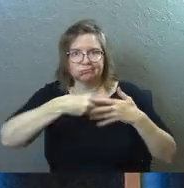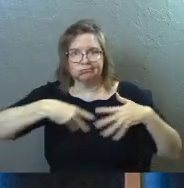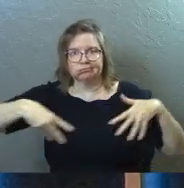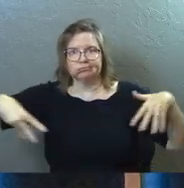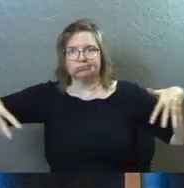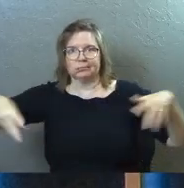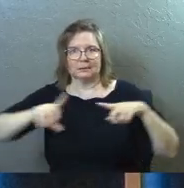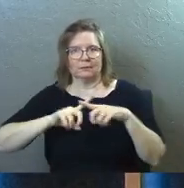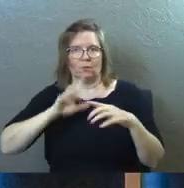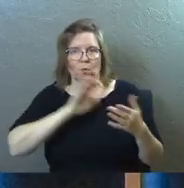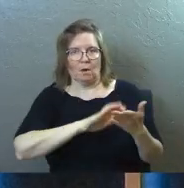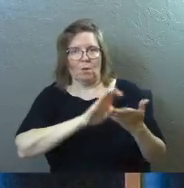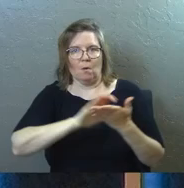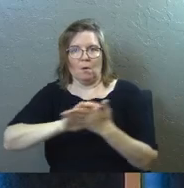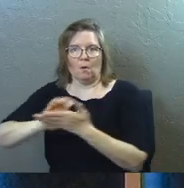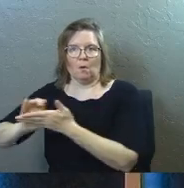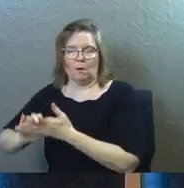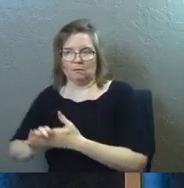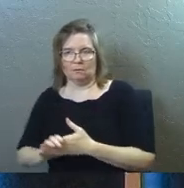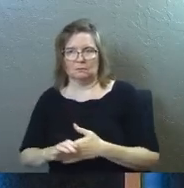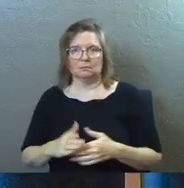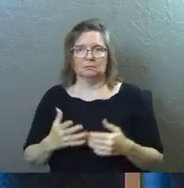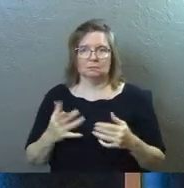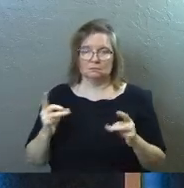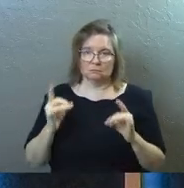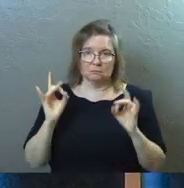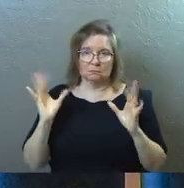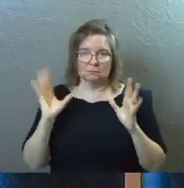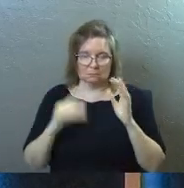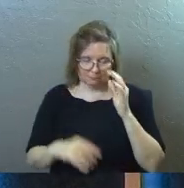of wives and goes into all kinds of idolatry.